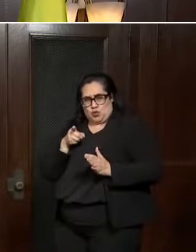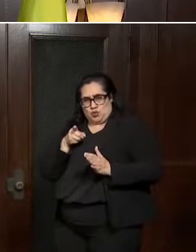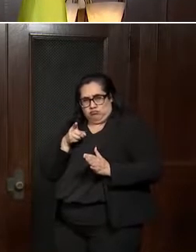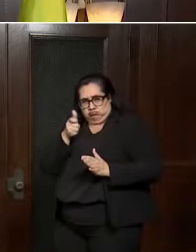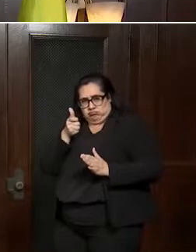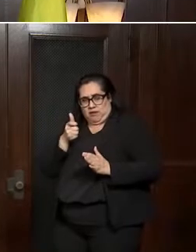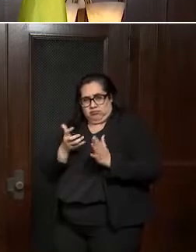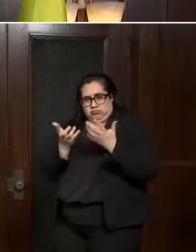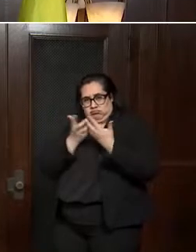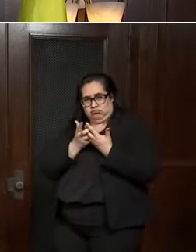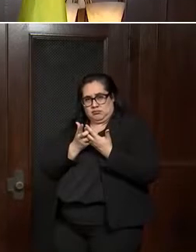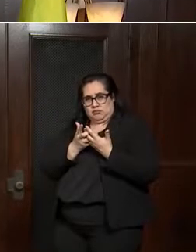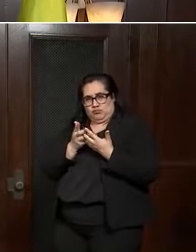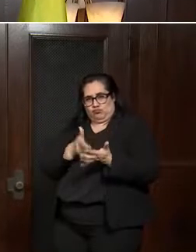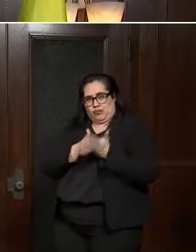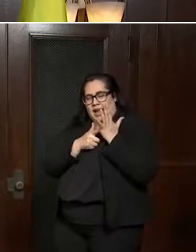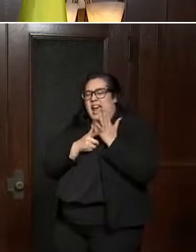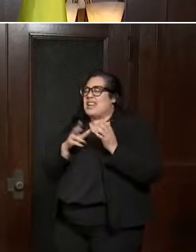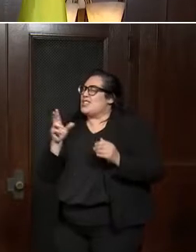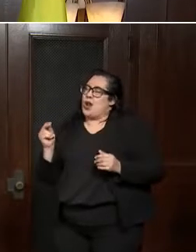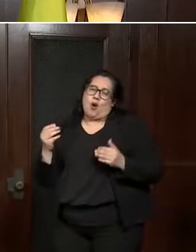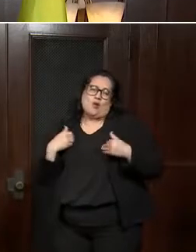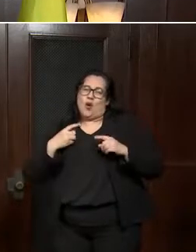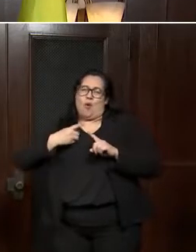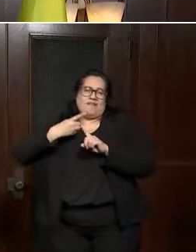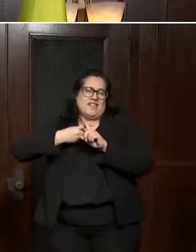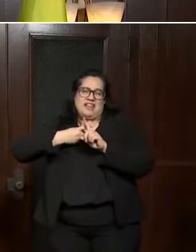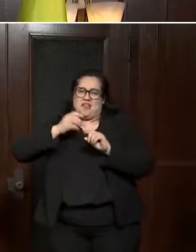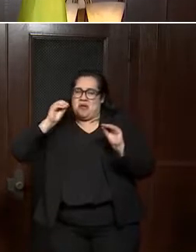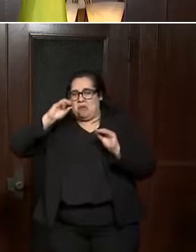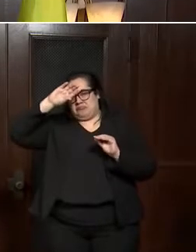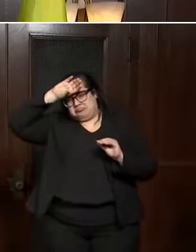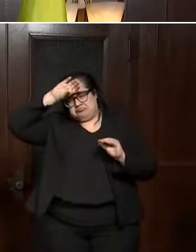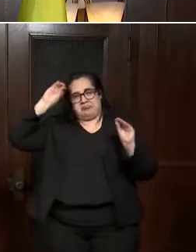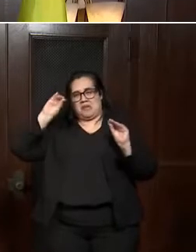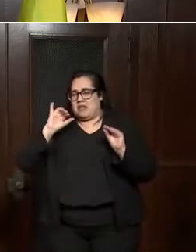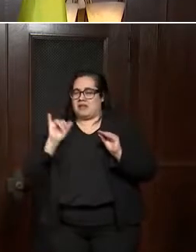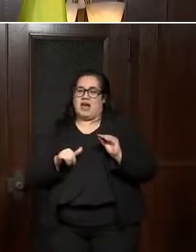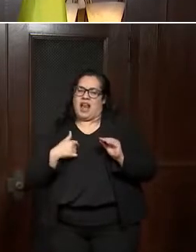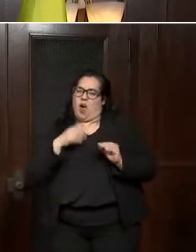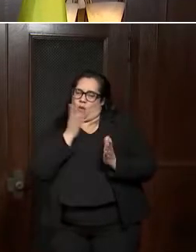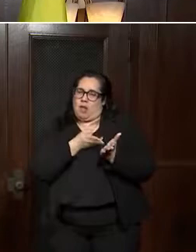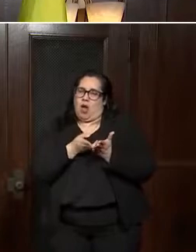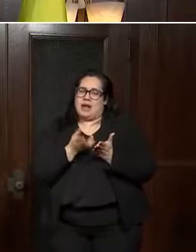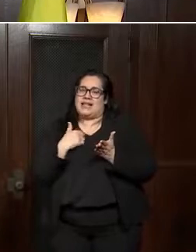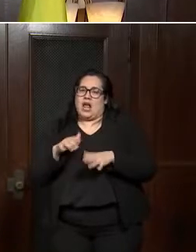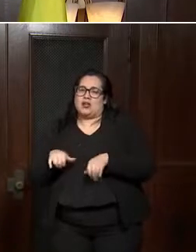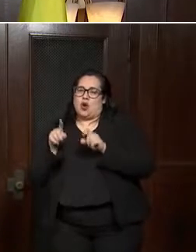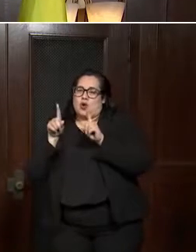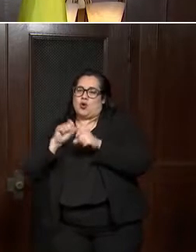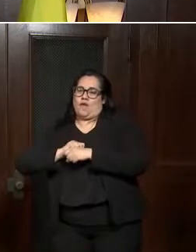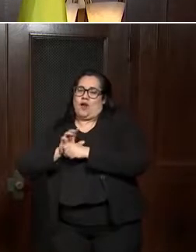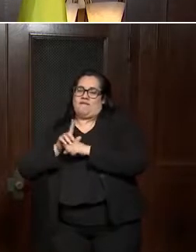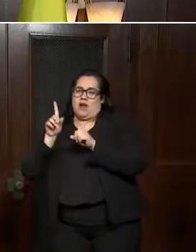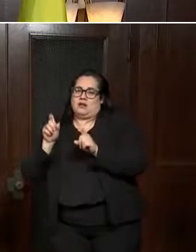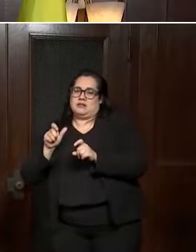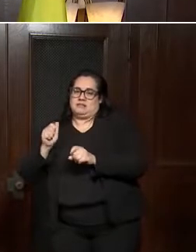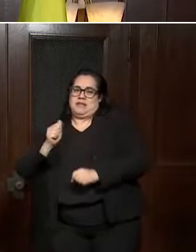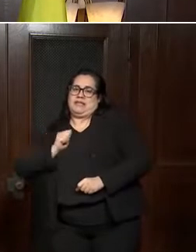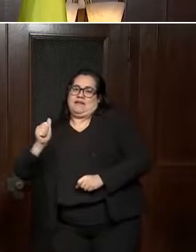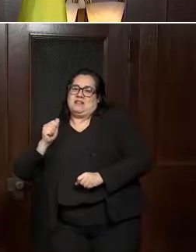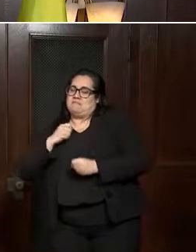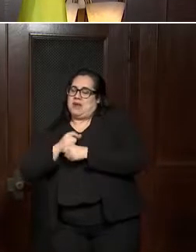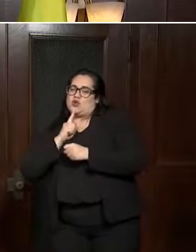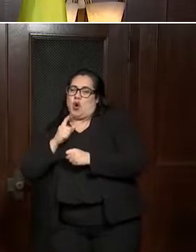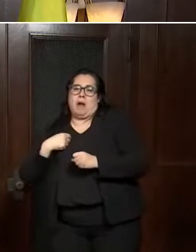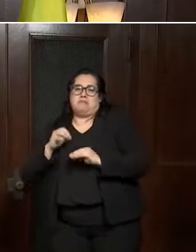criteria? No, I've had no fever or anything like that. I will be honest, I took a coronavirus test just to make sure, and I am